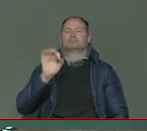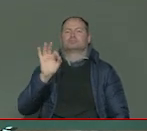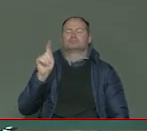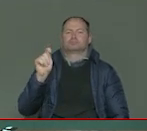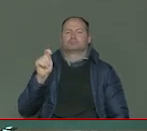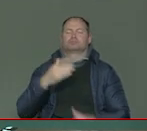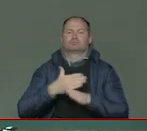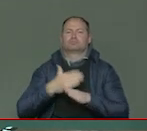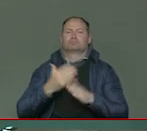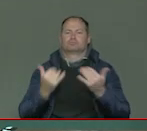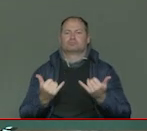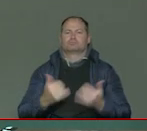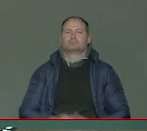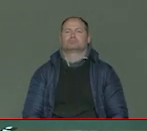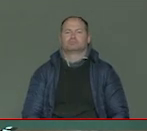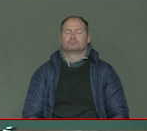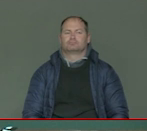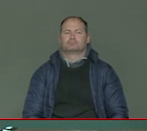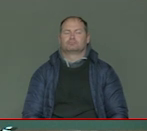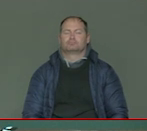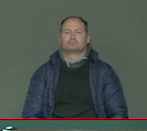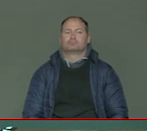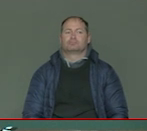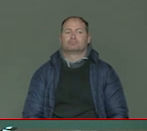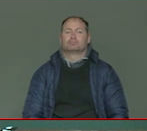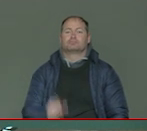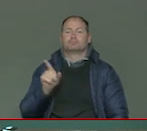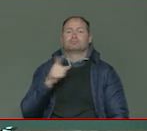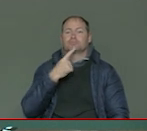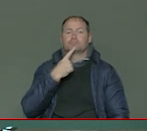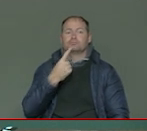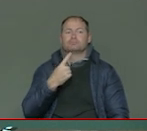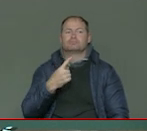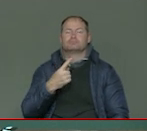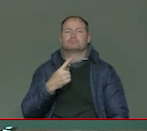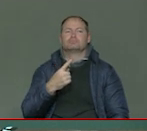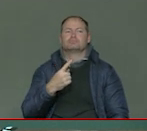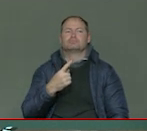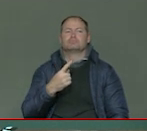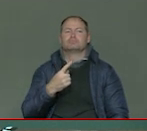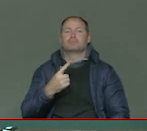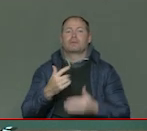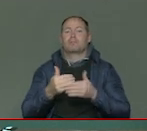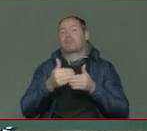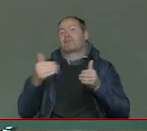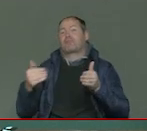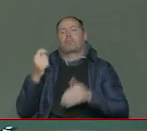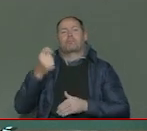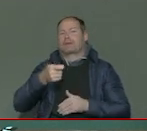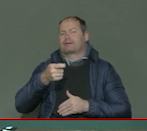they say we can issue a post-dated EFT. Remember, it's not a prepaid, it's a